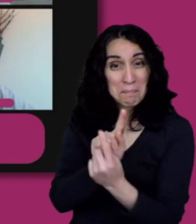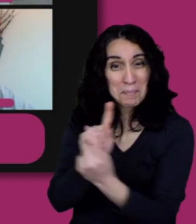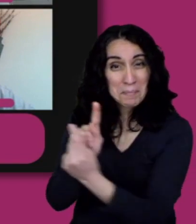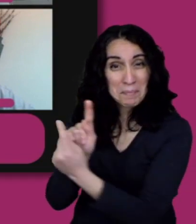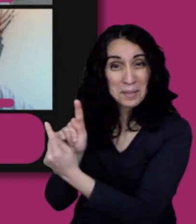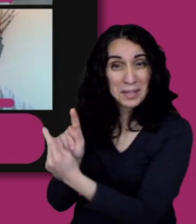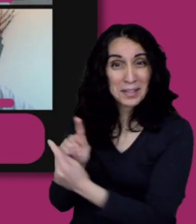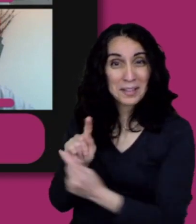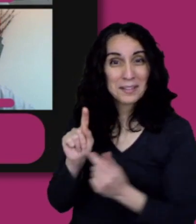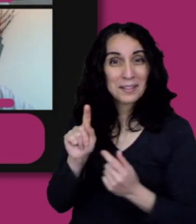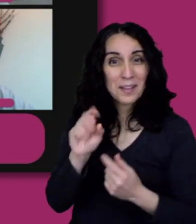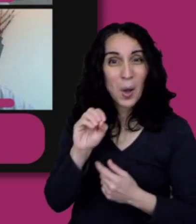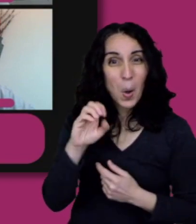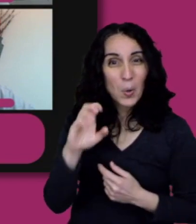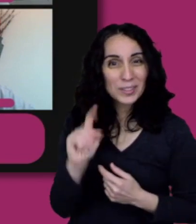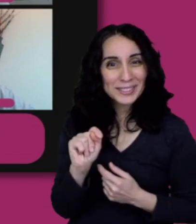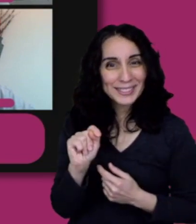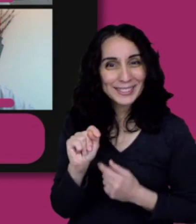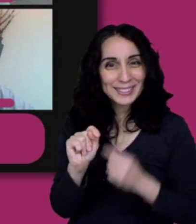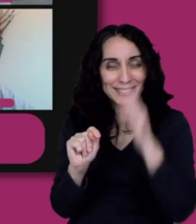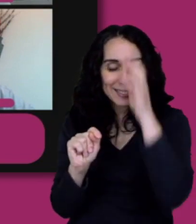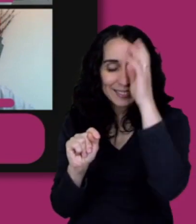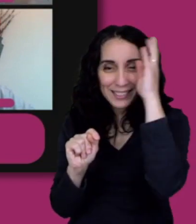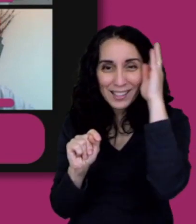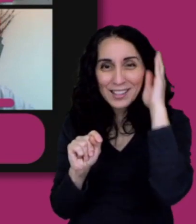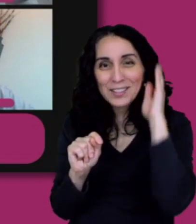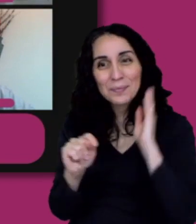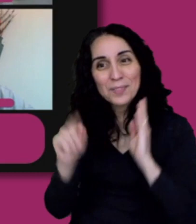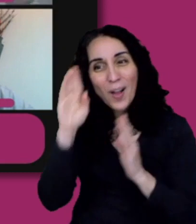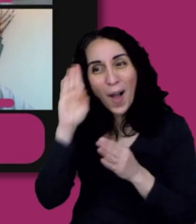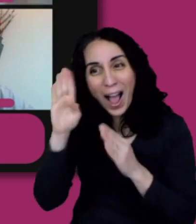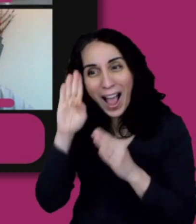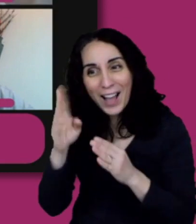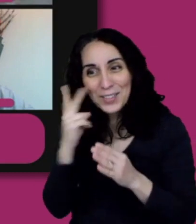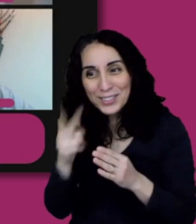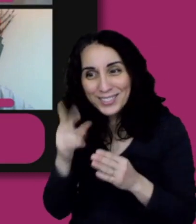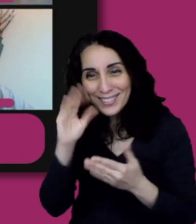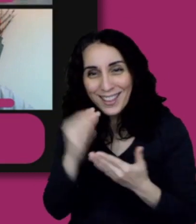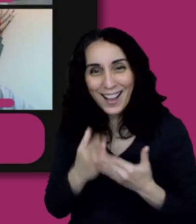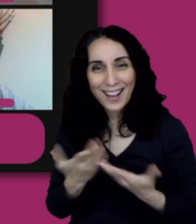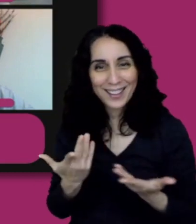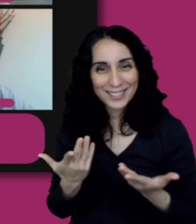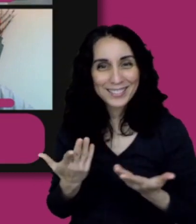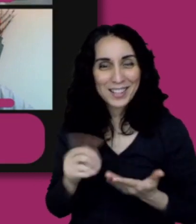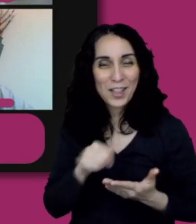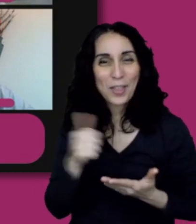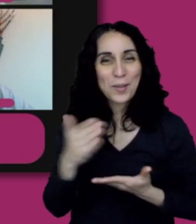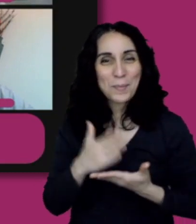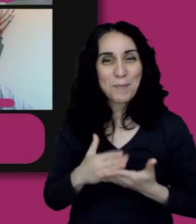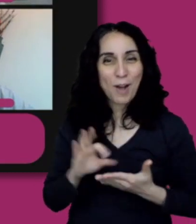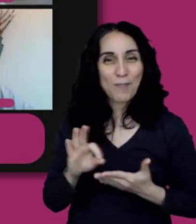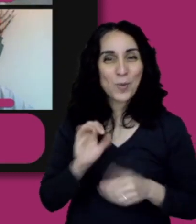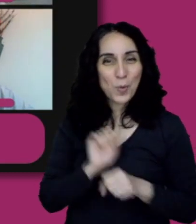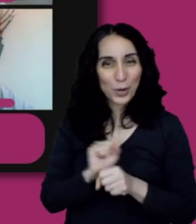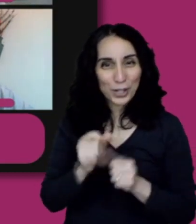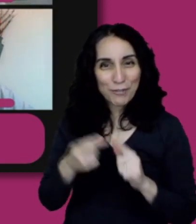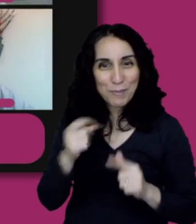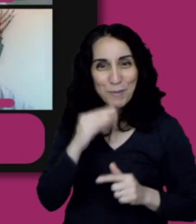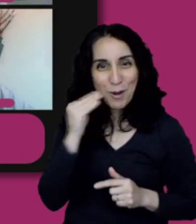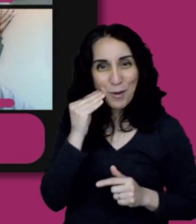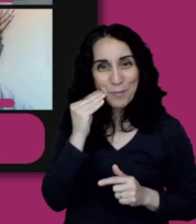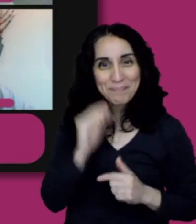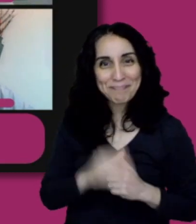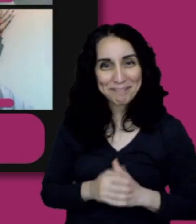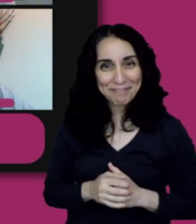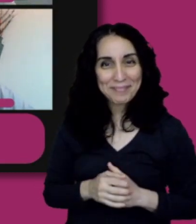met occupational therapists for the first time. Hi, and we see your son is there too. This is another part of working from home.